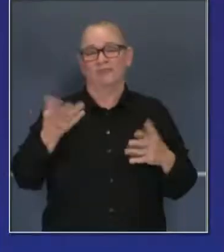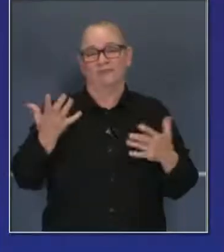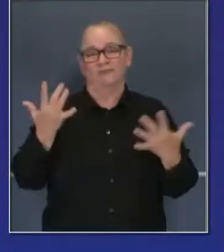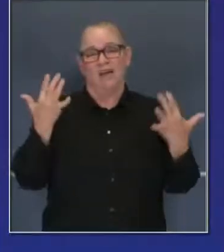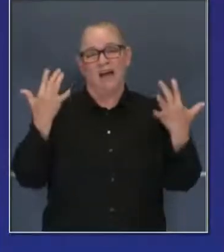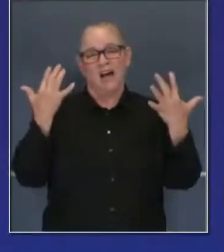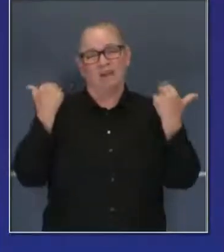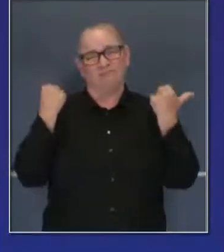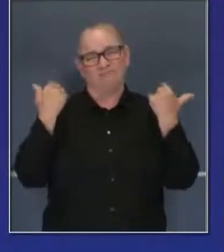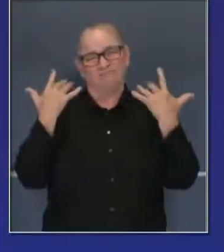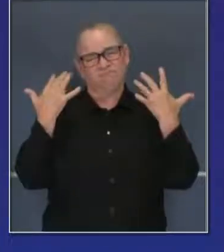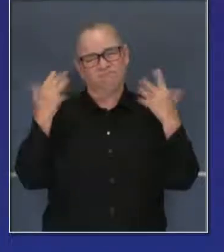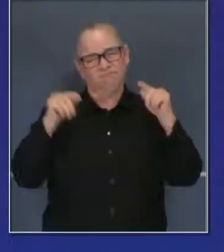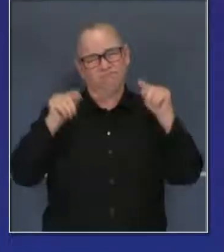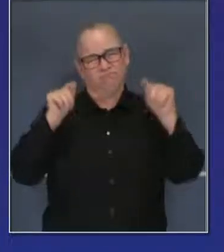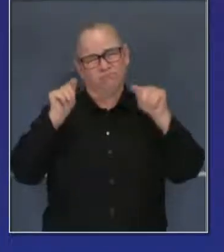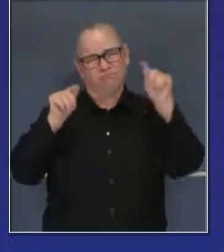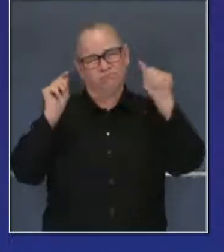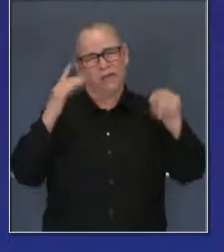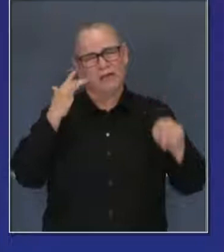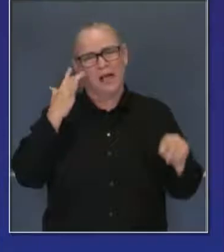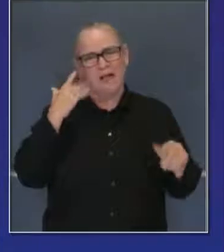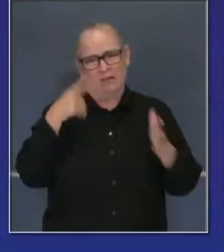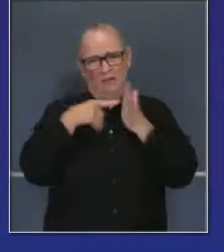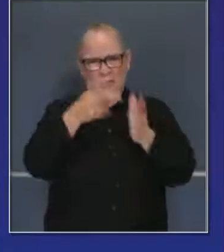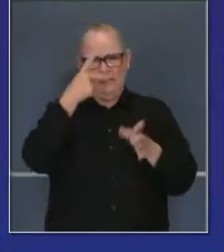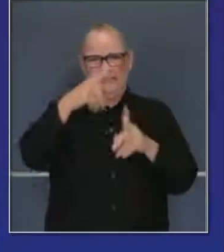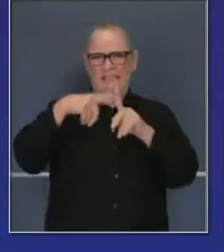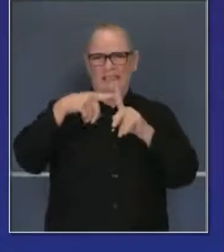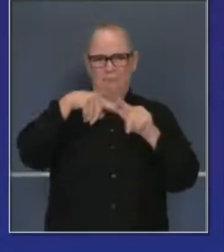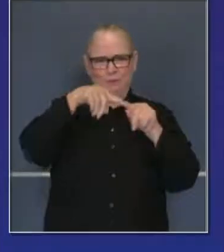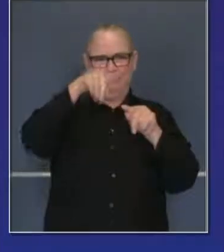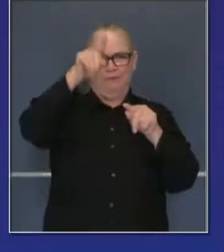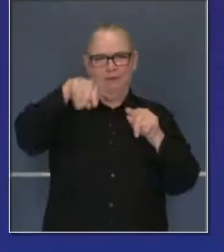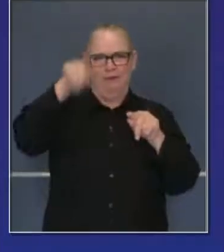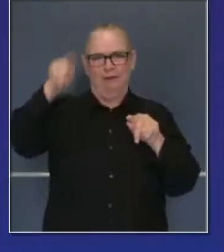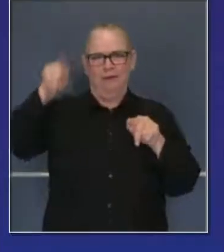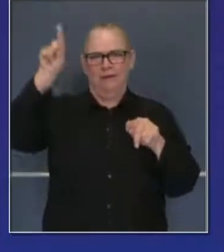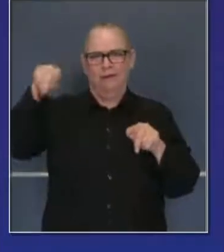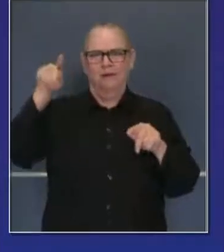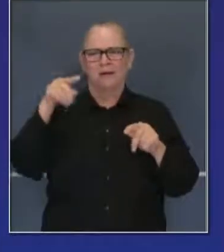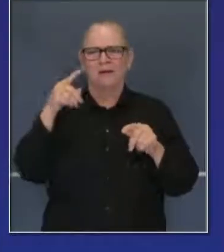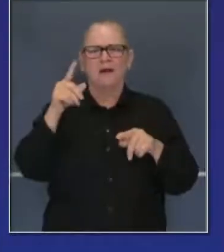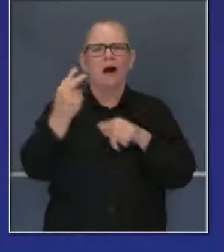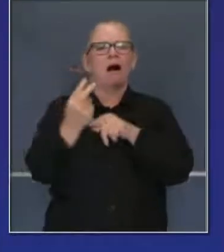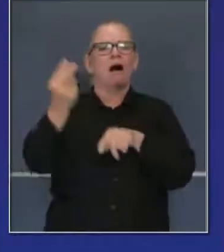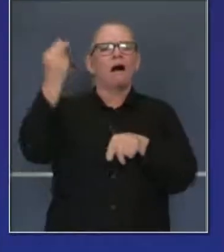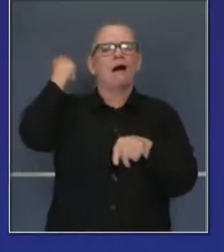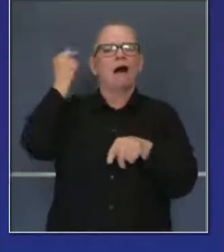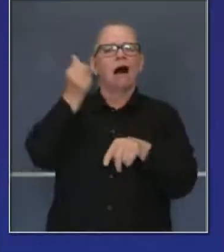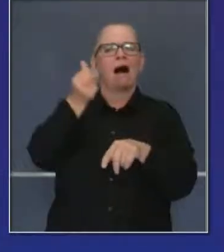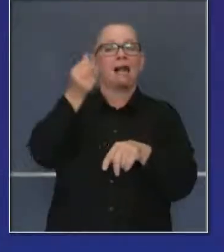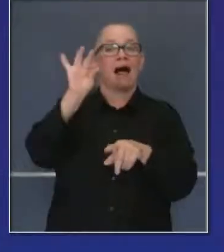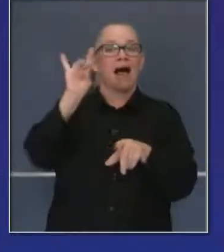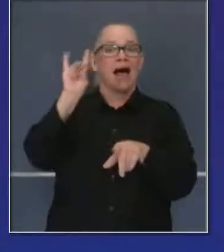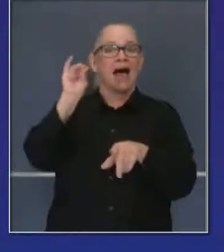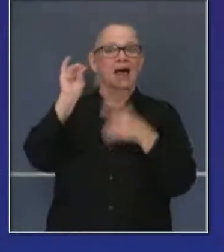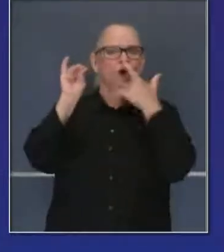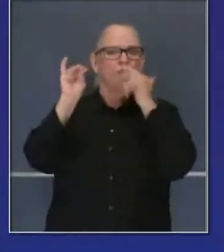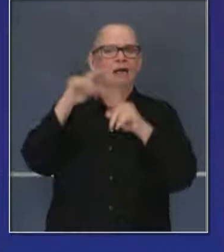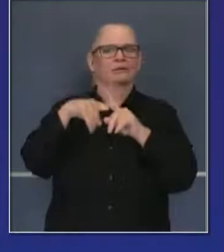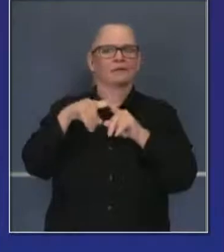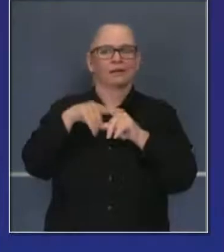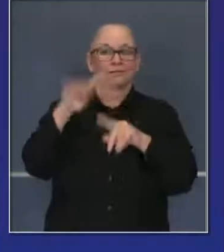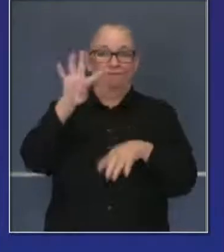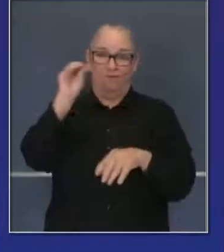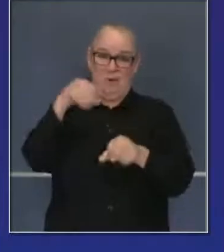this template of understanding. This is a chart that goes back to 1980. You look over a 40-year period, you're seeing the